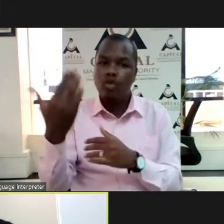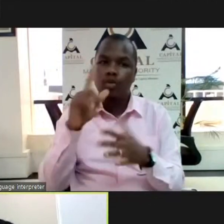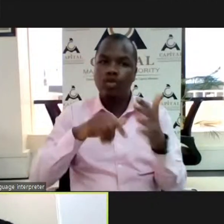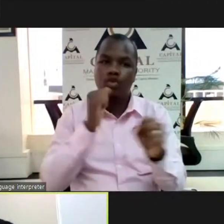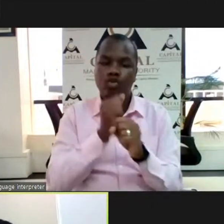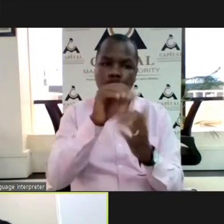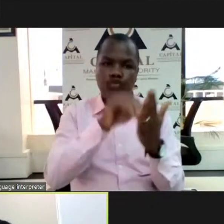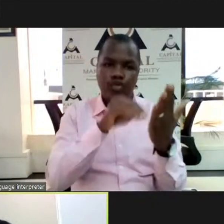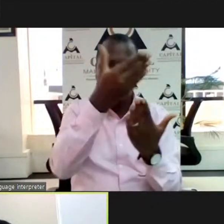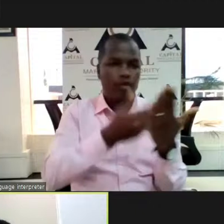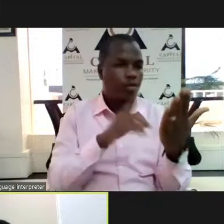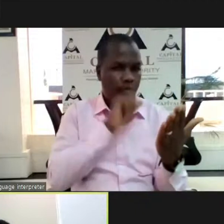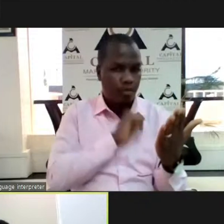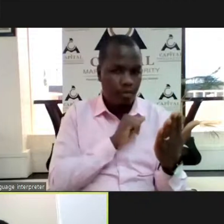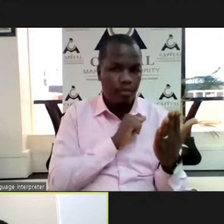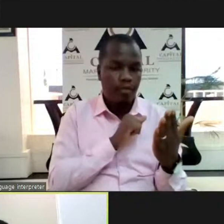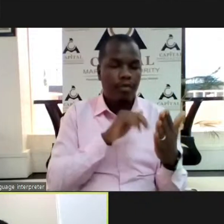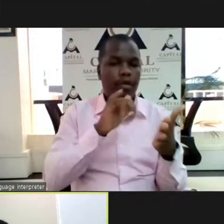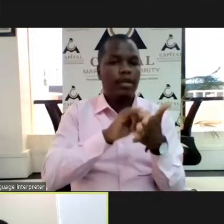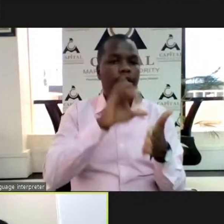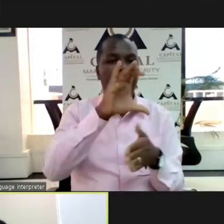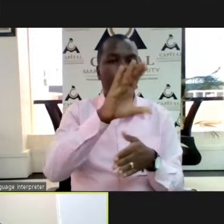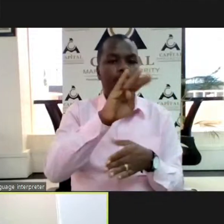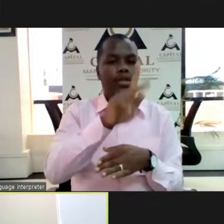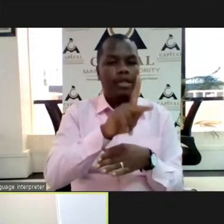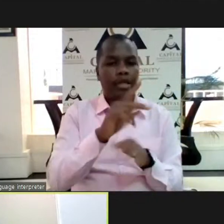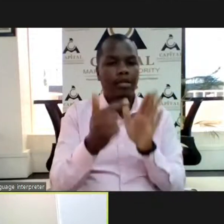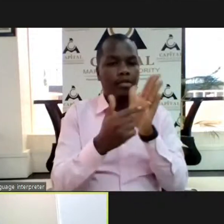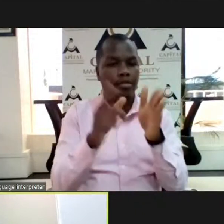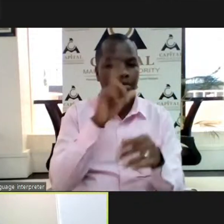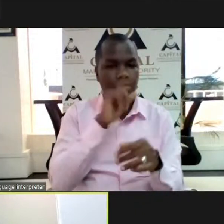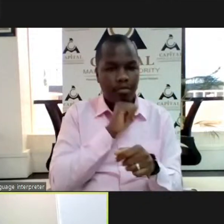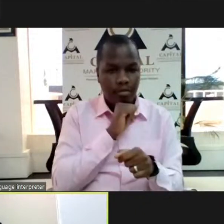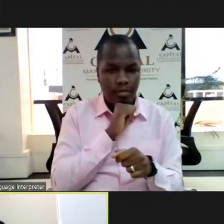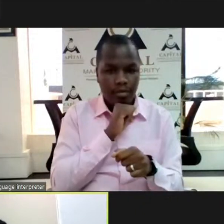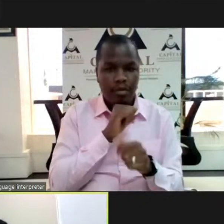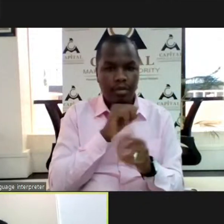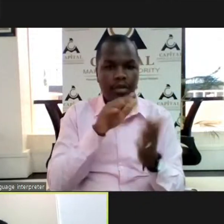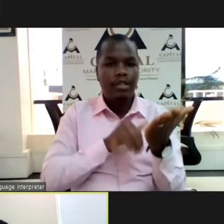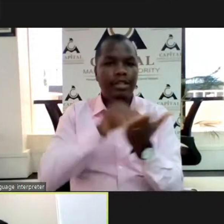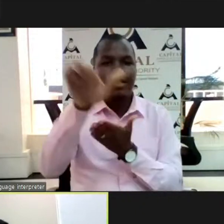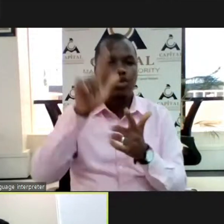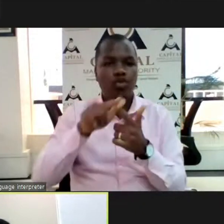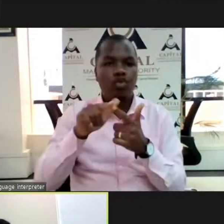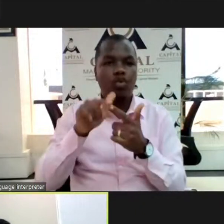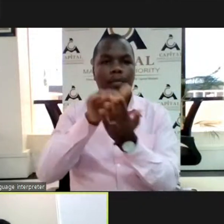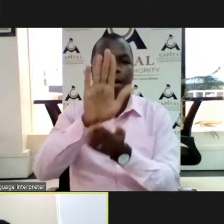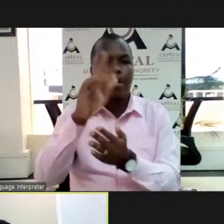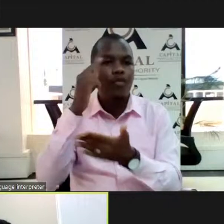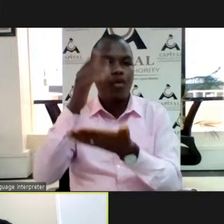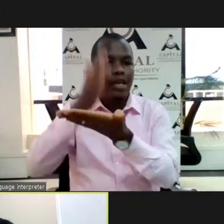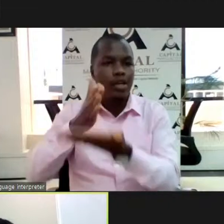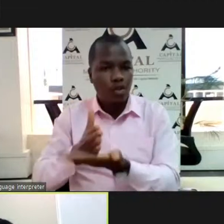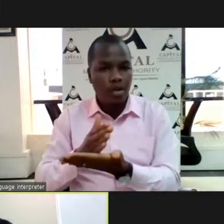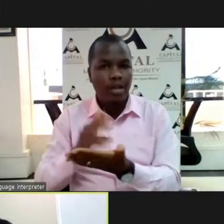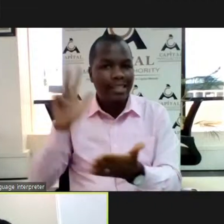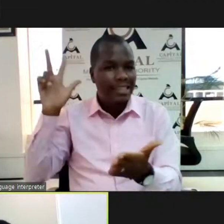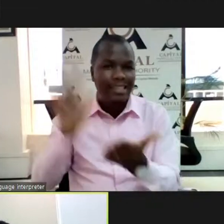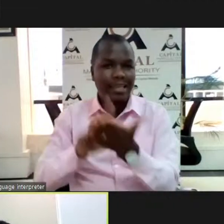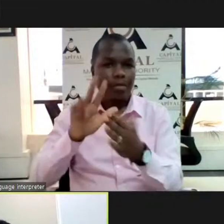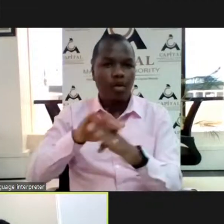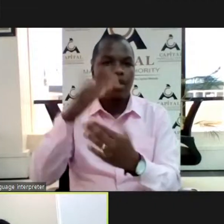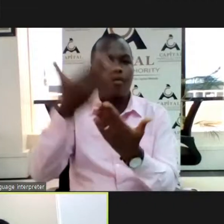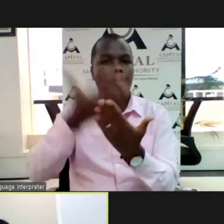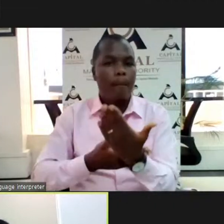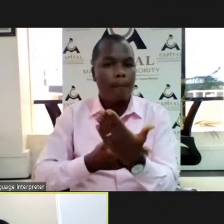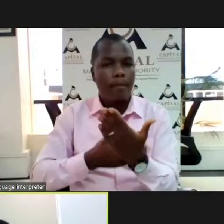form that CBK indicates, send it to your bank for verification by stamping on that form